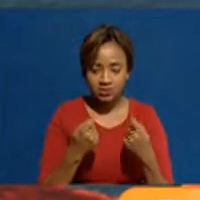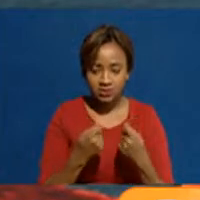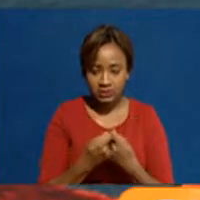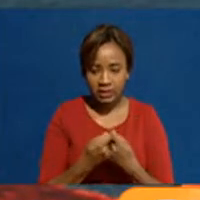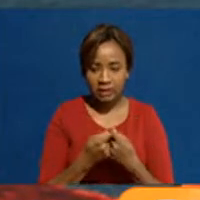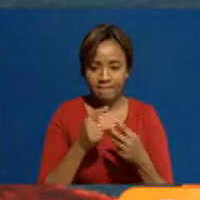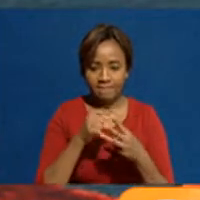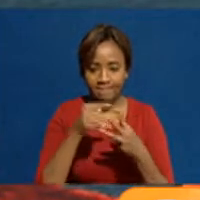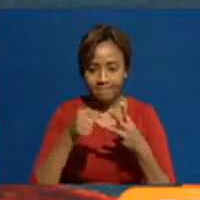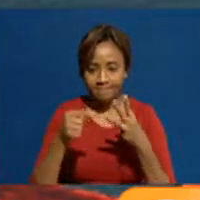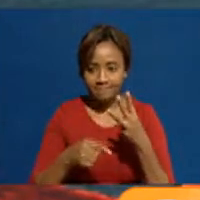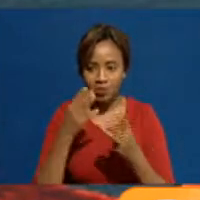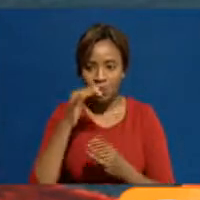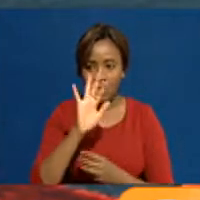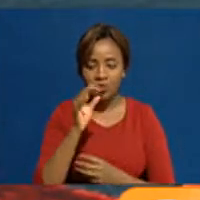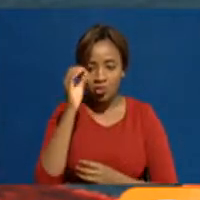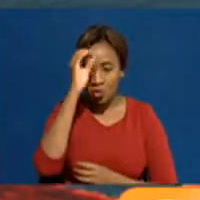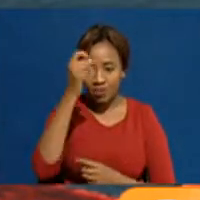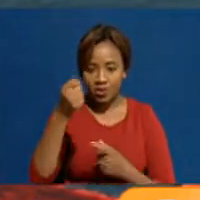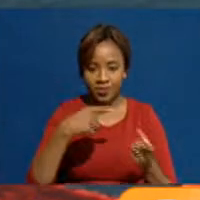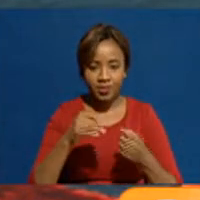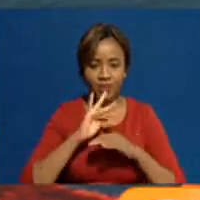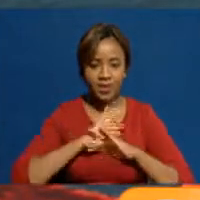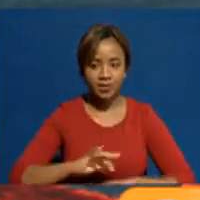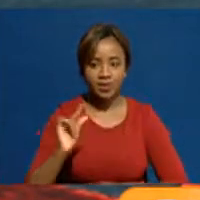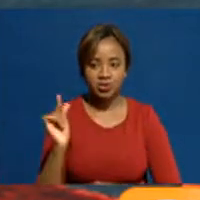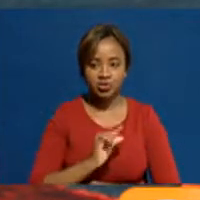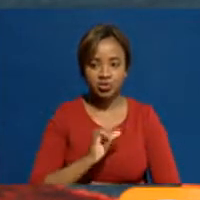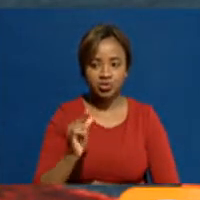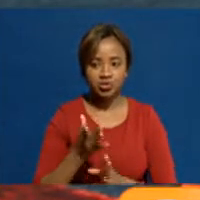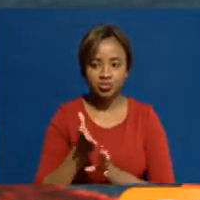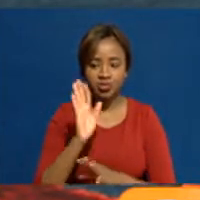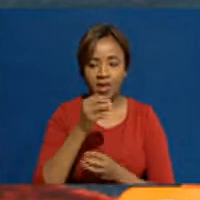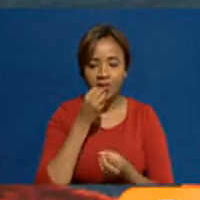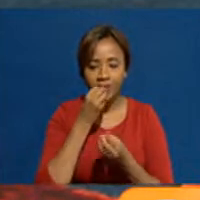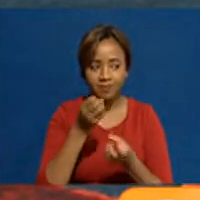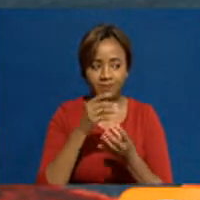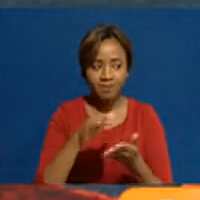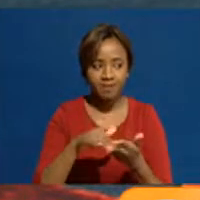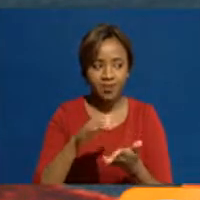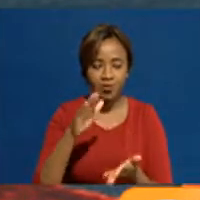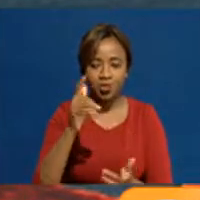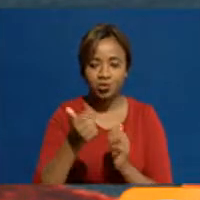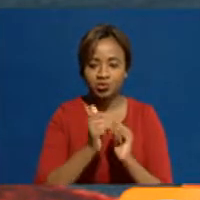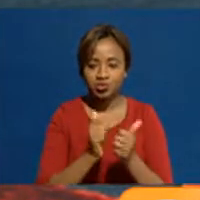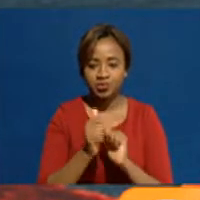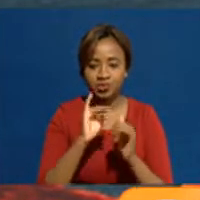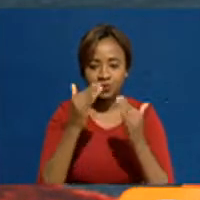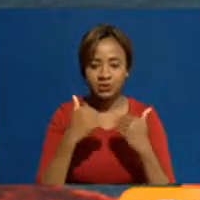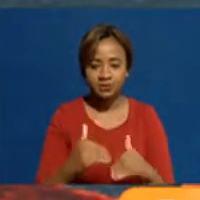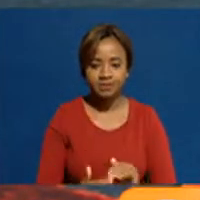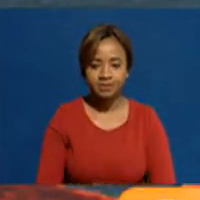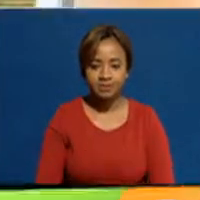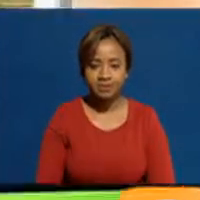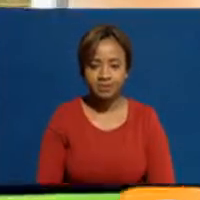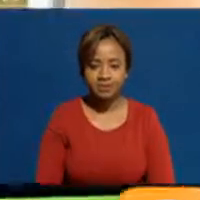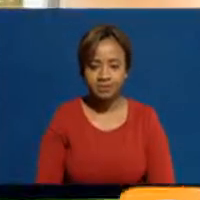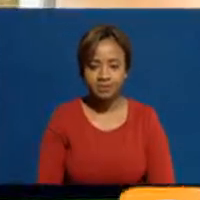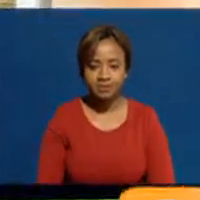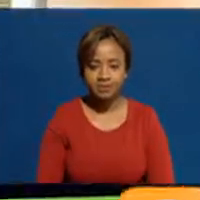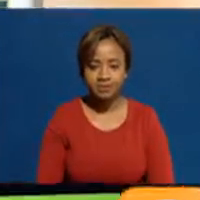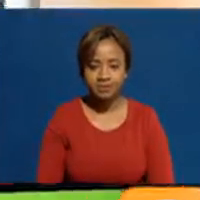James for your input. Let's take a short break here on Citizen Weekend Sports News. Up next, stay with us.